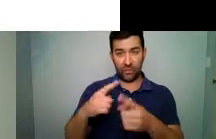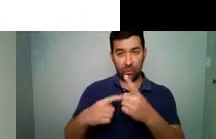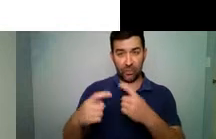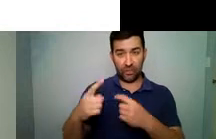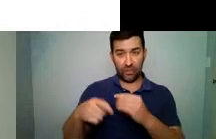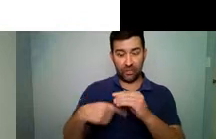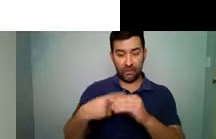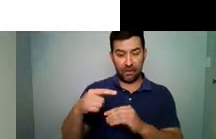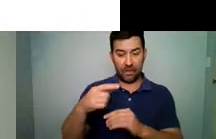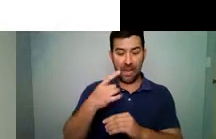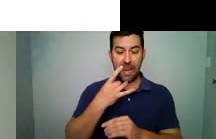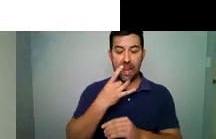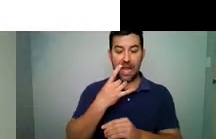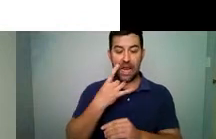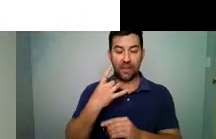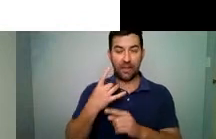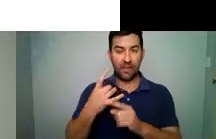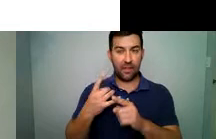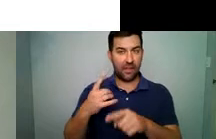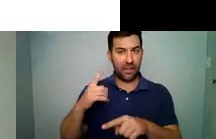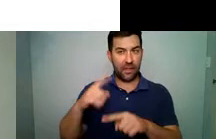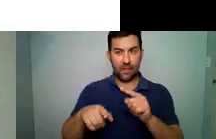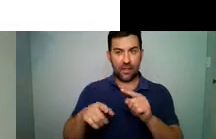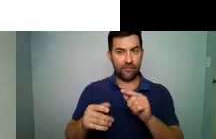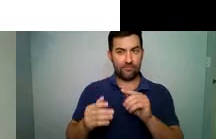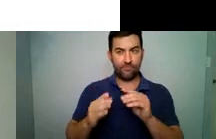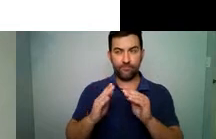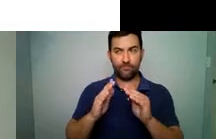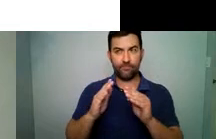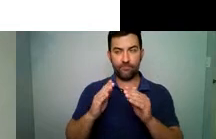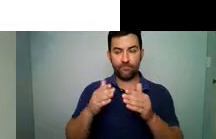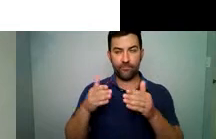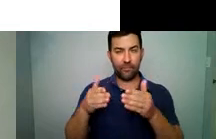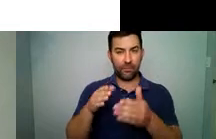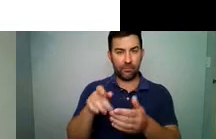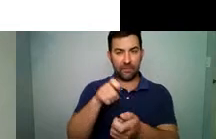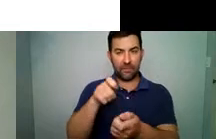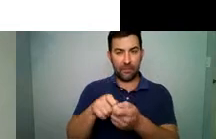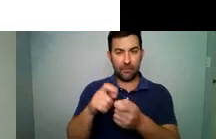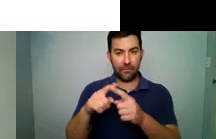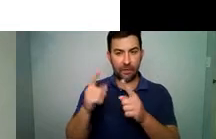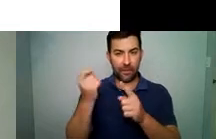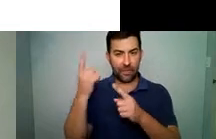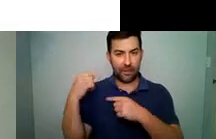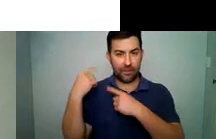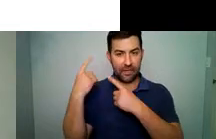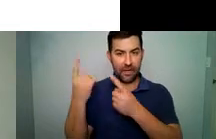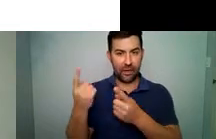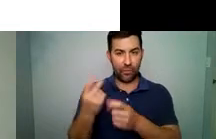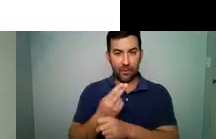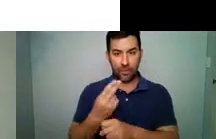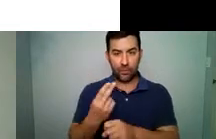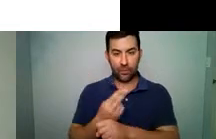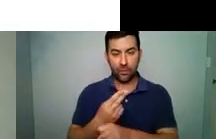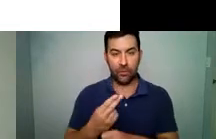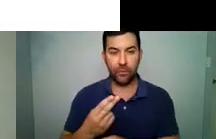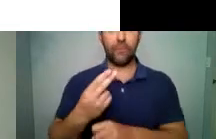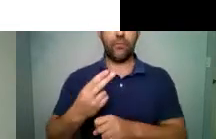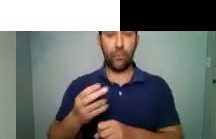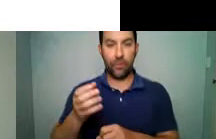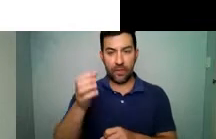I can't address them specifically. What I can say is that we have been using, in addition to the